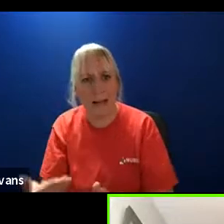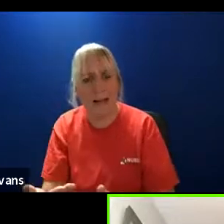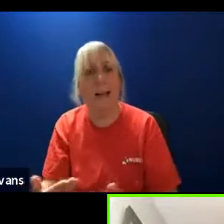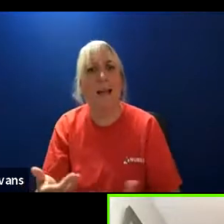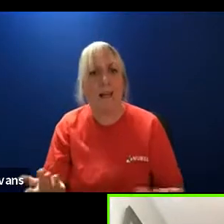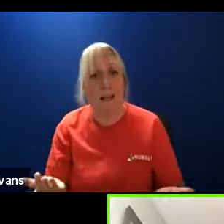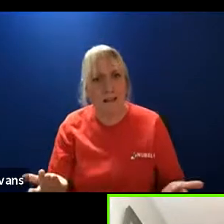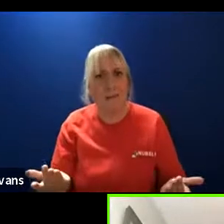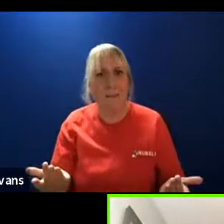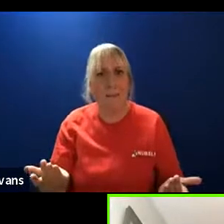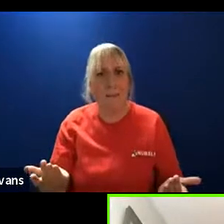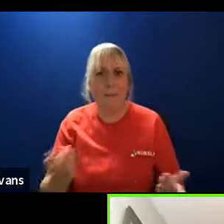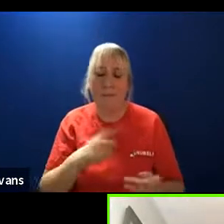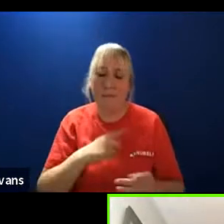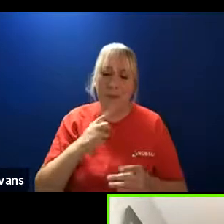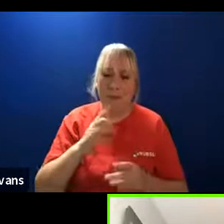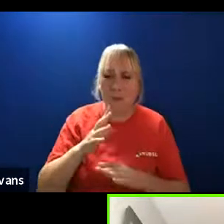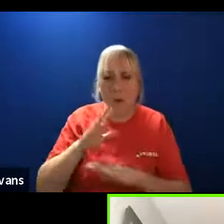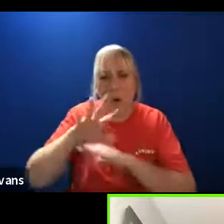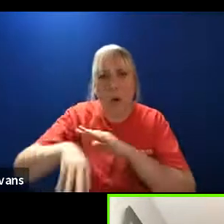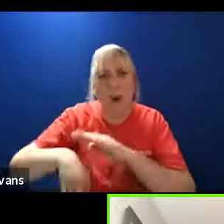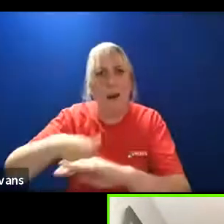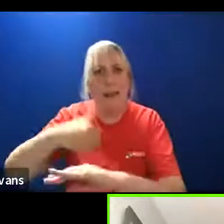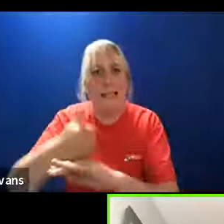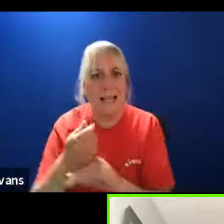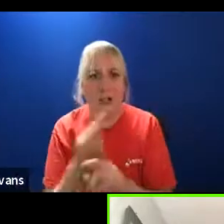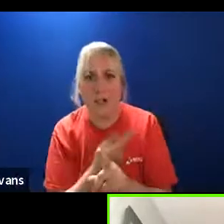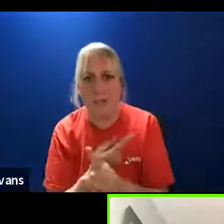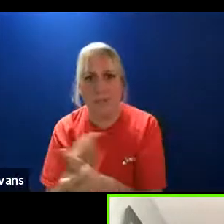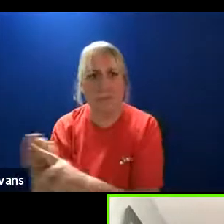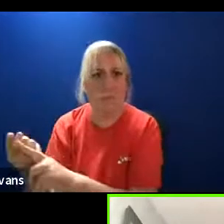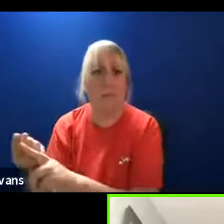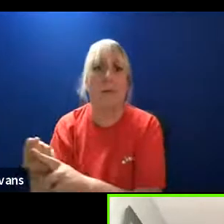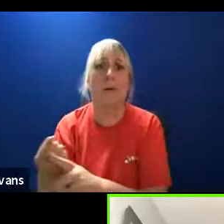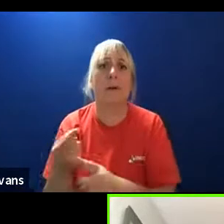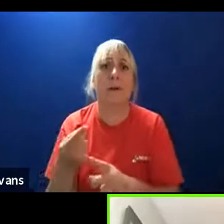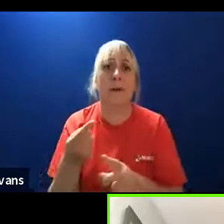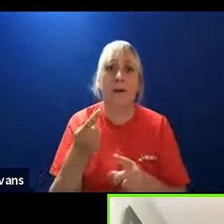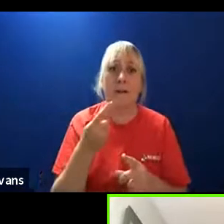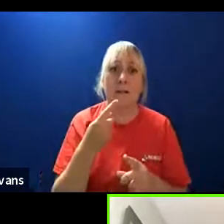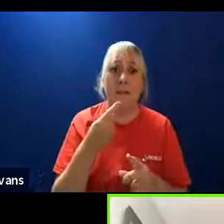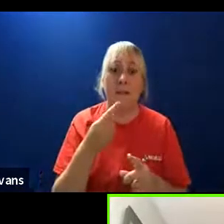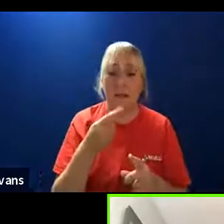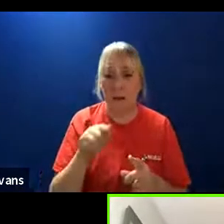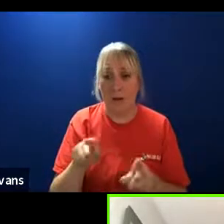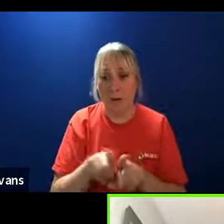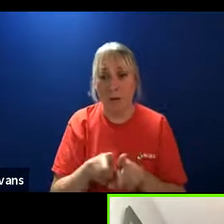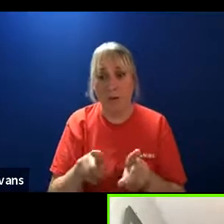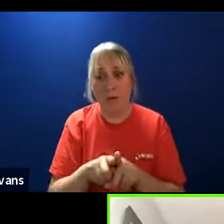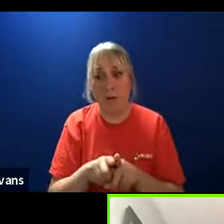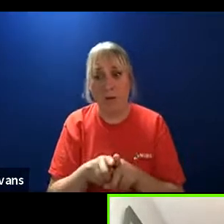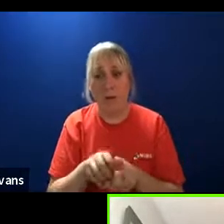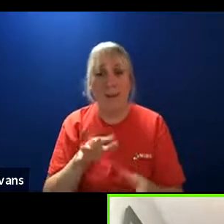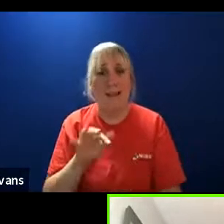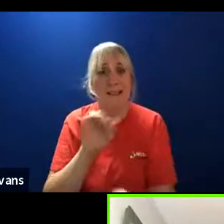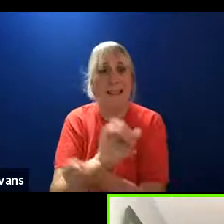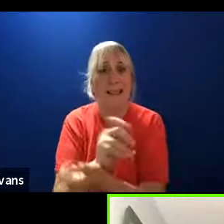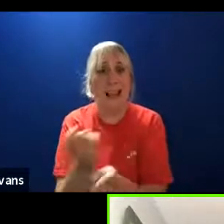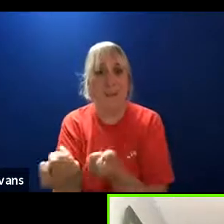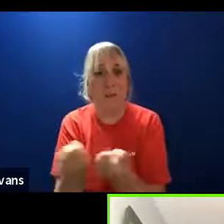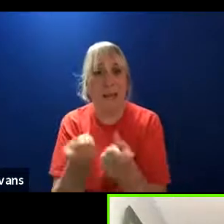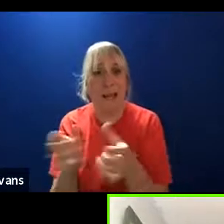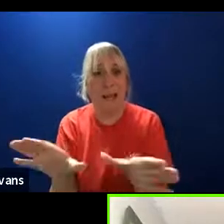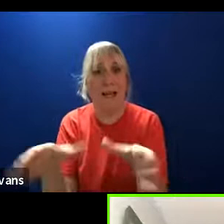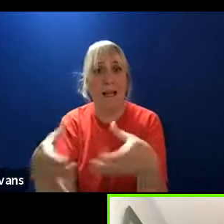through colonization and transatlantic slavery. So it was a